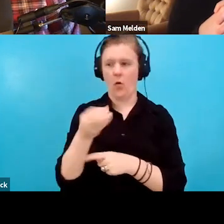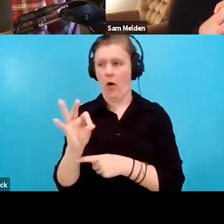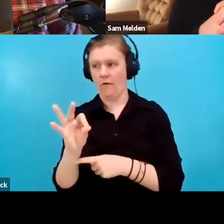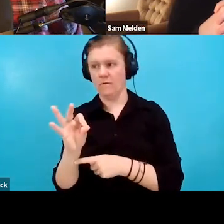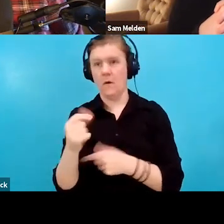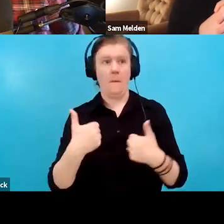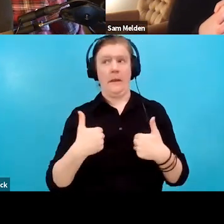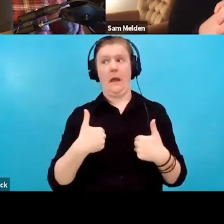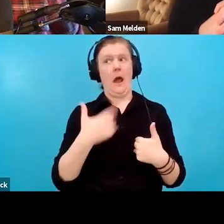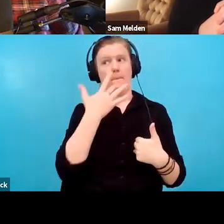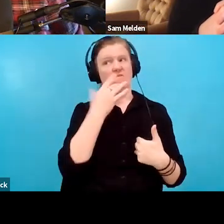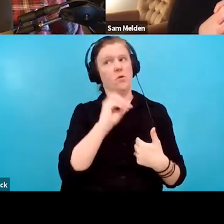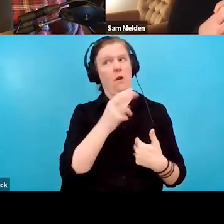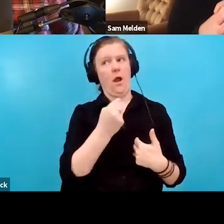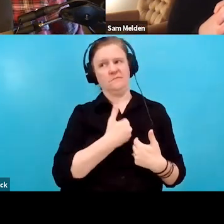on.